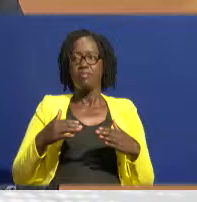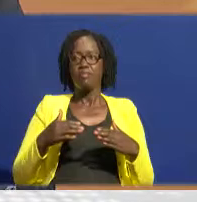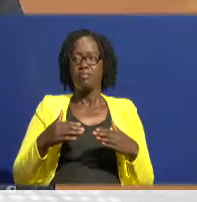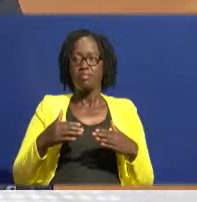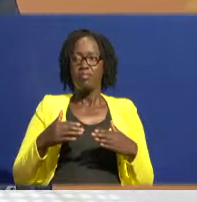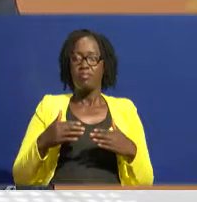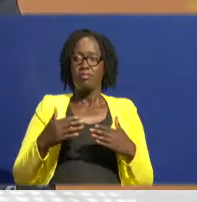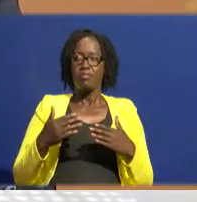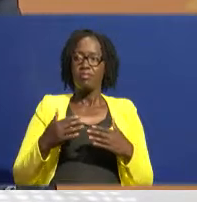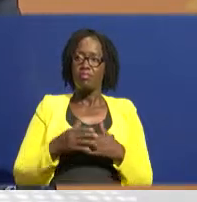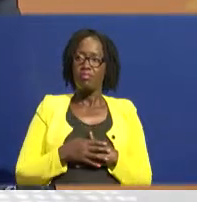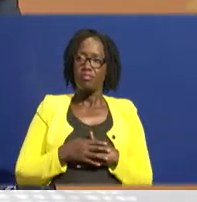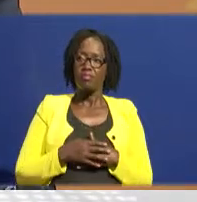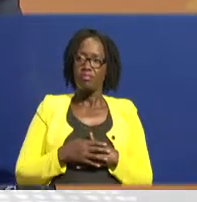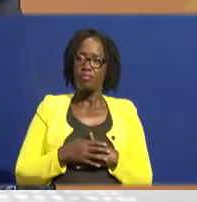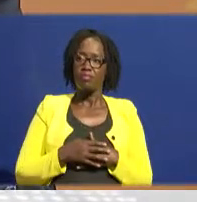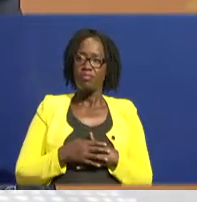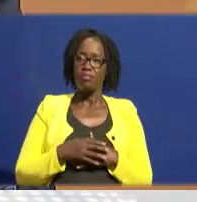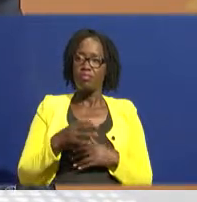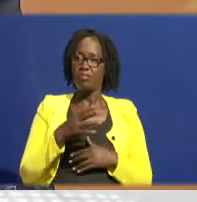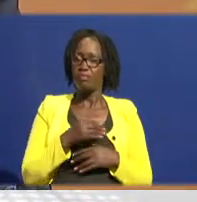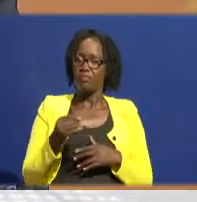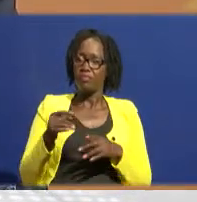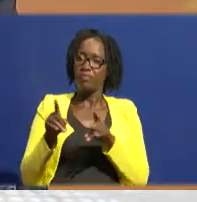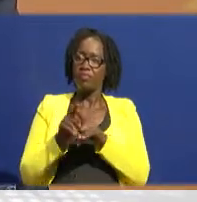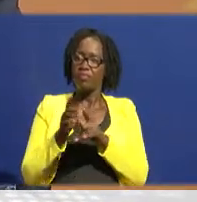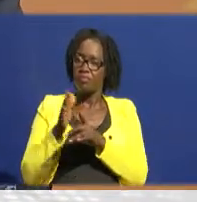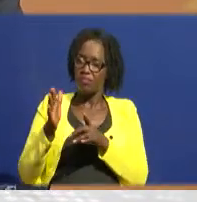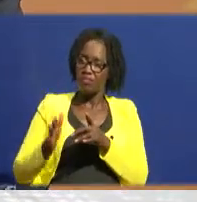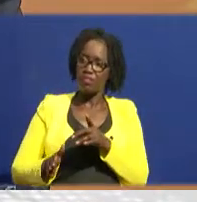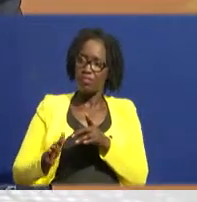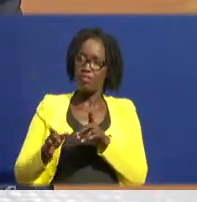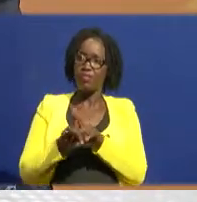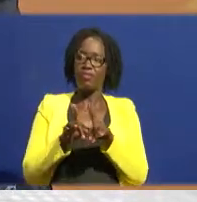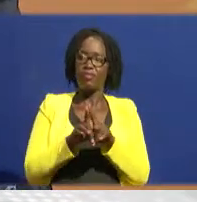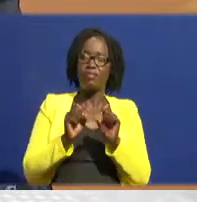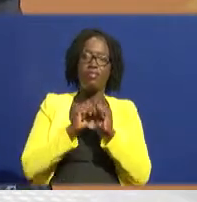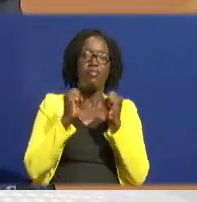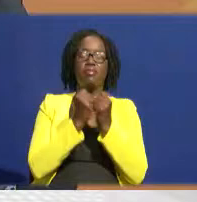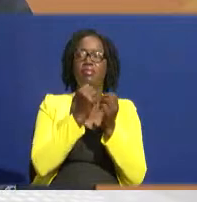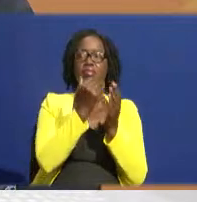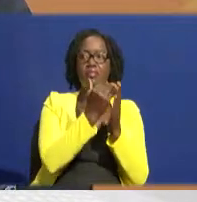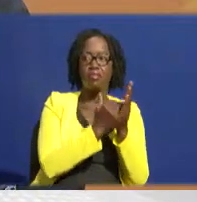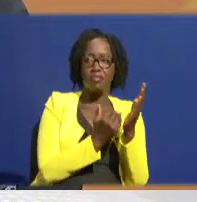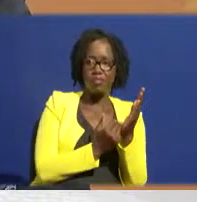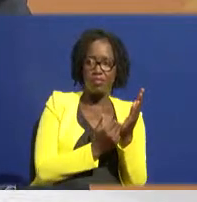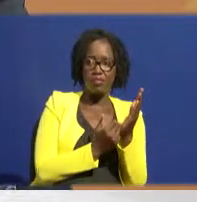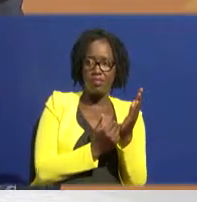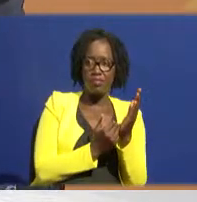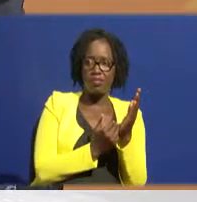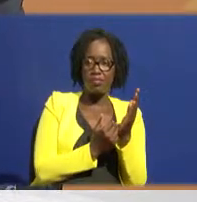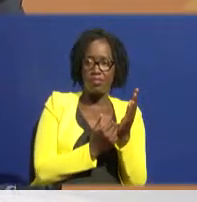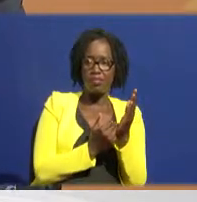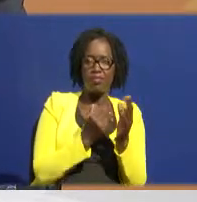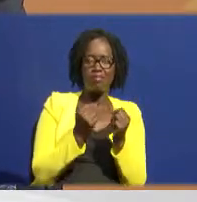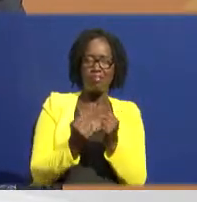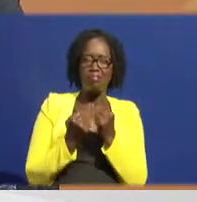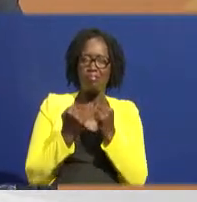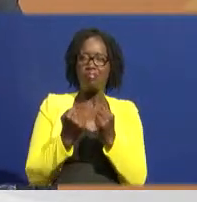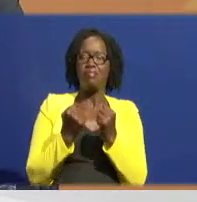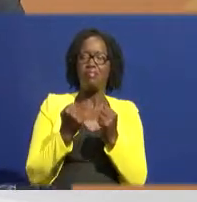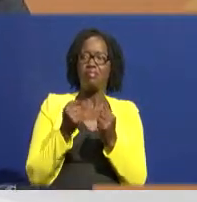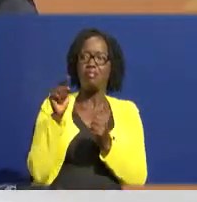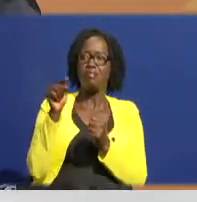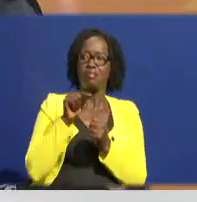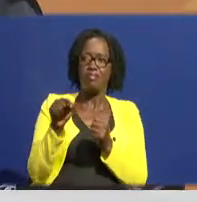out. And also, besides that, we also have got the social programs that are just supposed to keep their energy, and